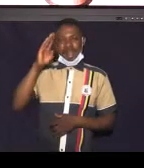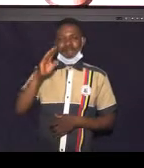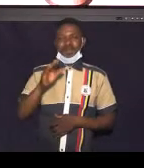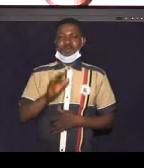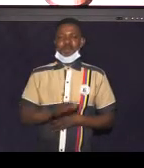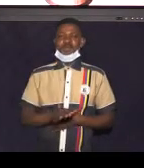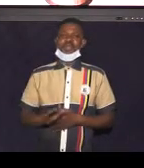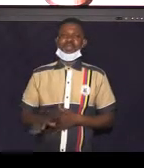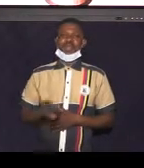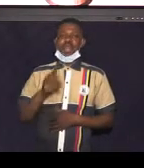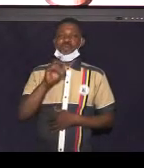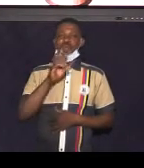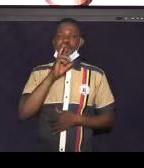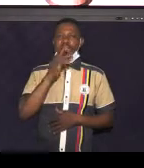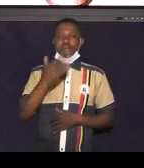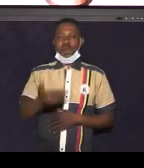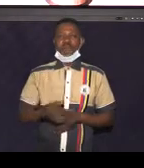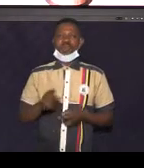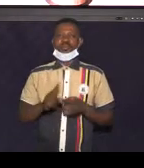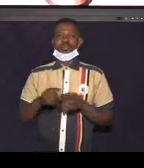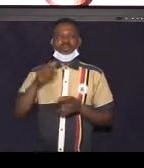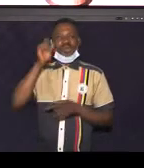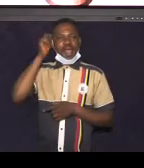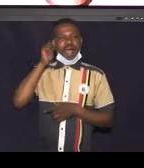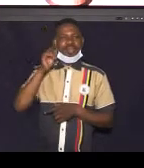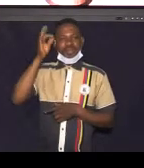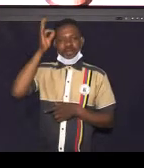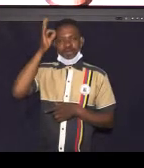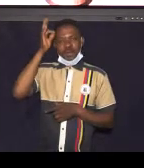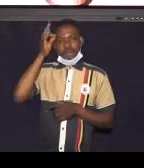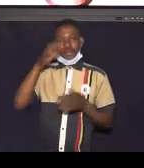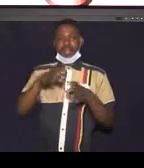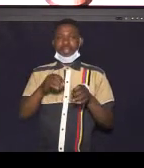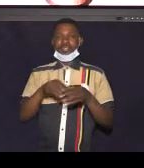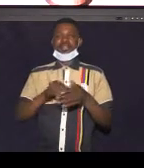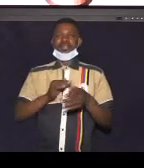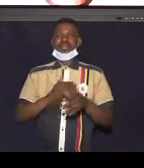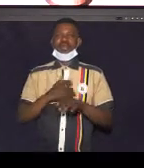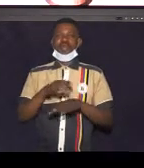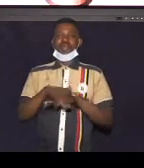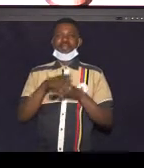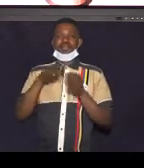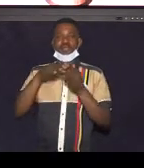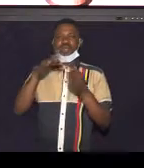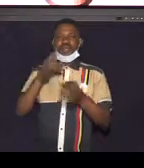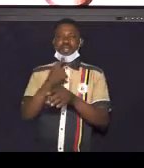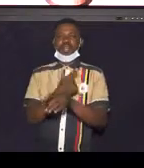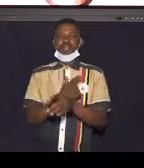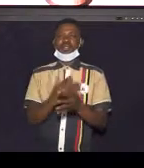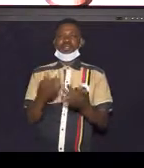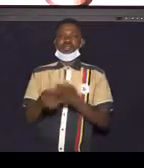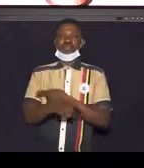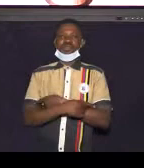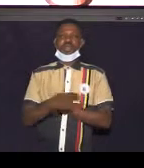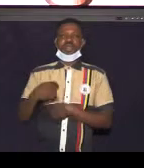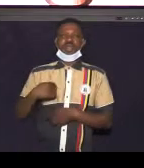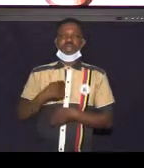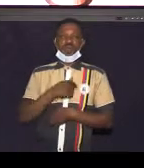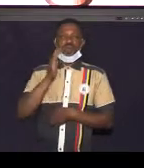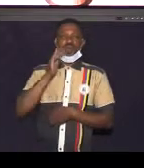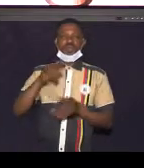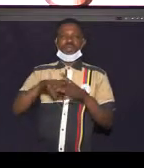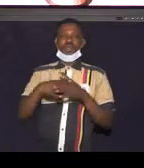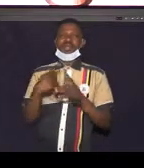Pupils, you are welcome to Auntie Fumi's class. In our English Studies lesson today, we will start the verb